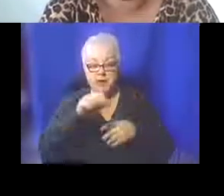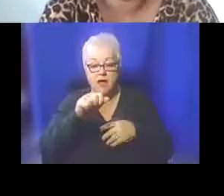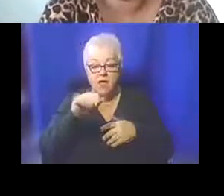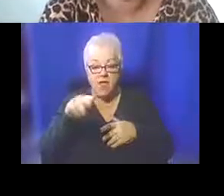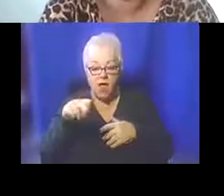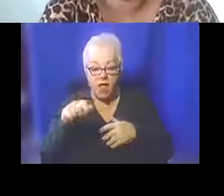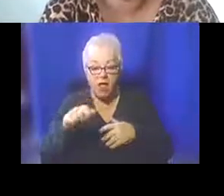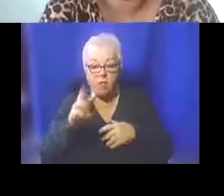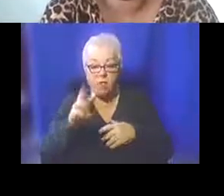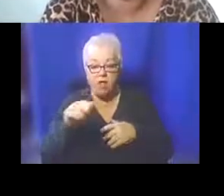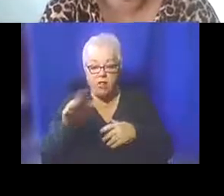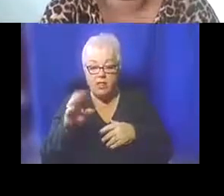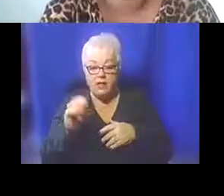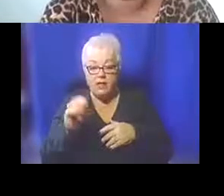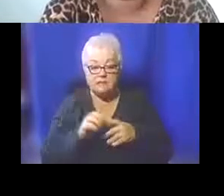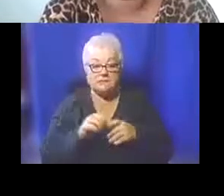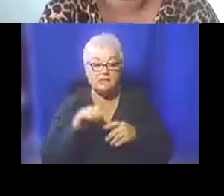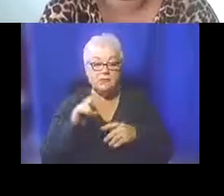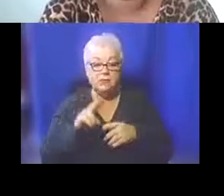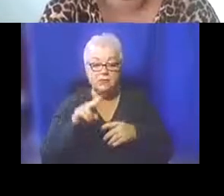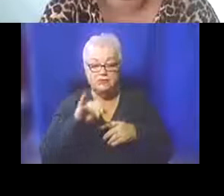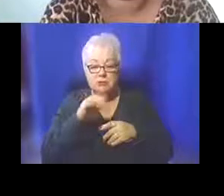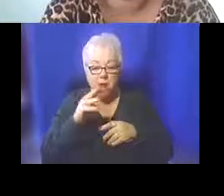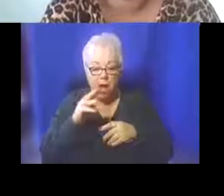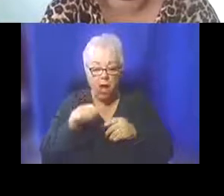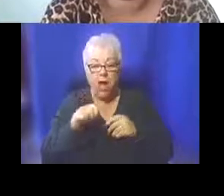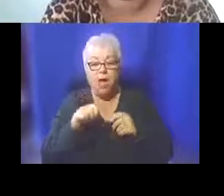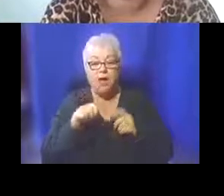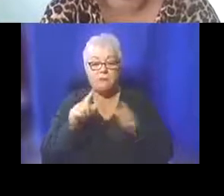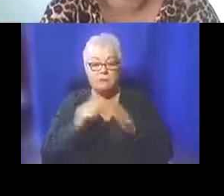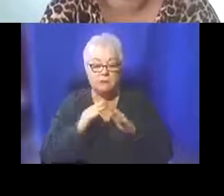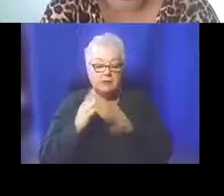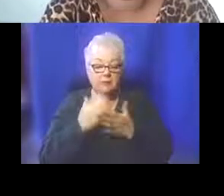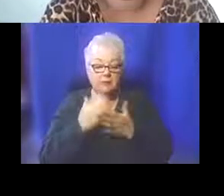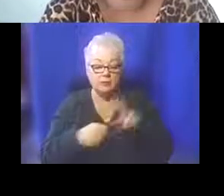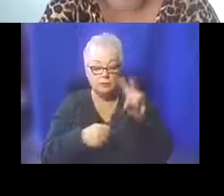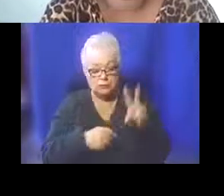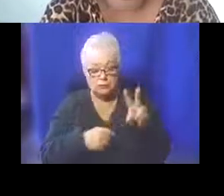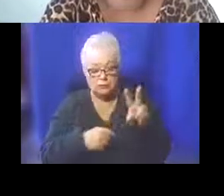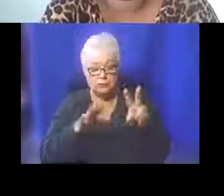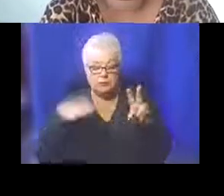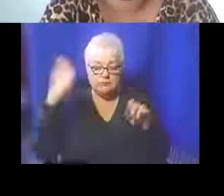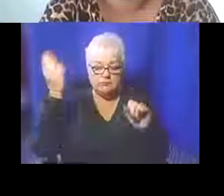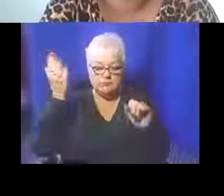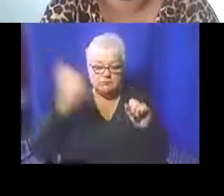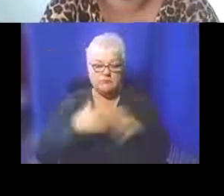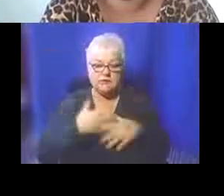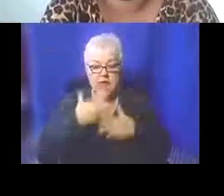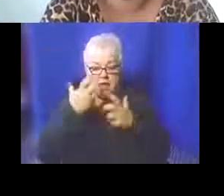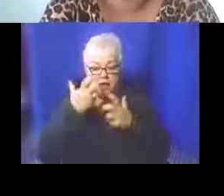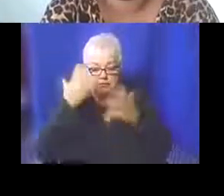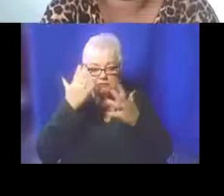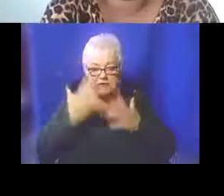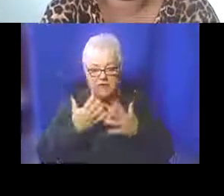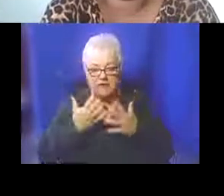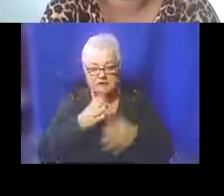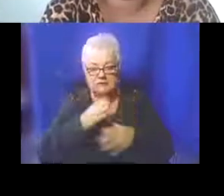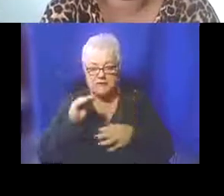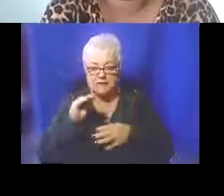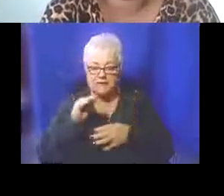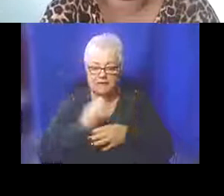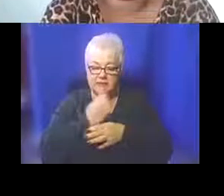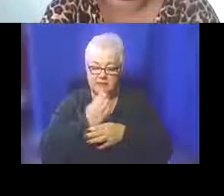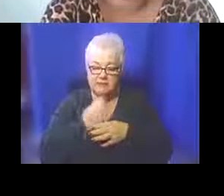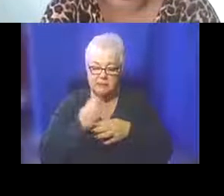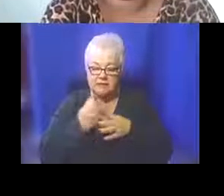Ujima Community for part 2 of her presentation, Anger, Sadness, and the In-Between, Exploring